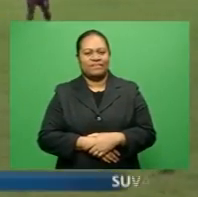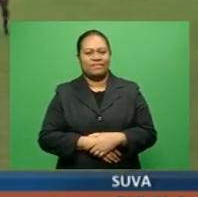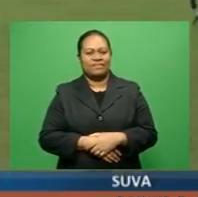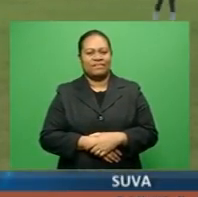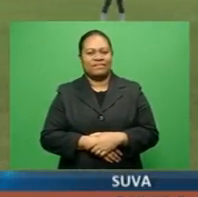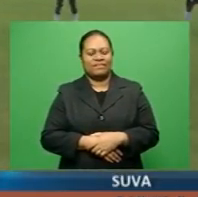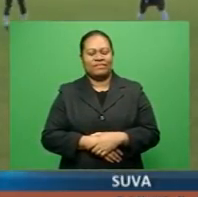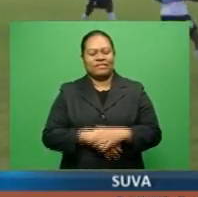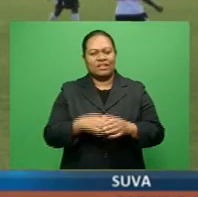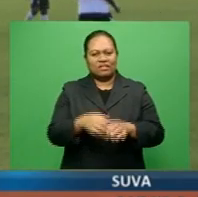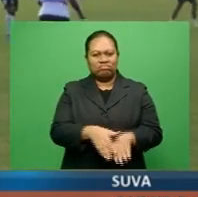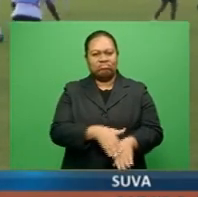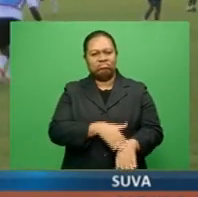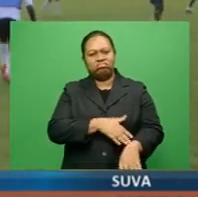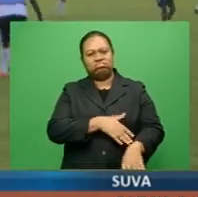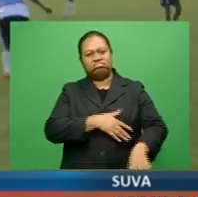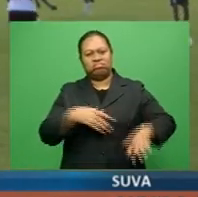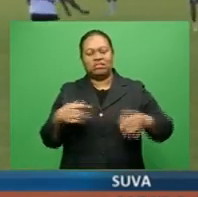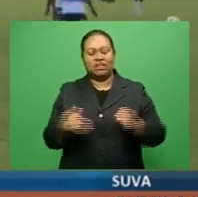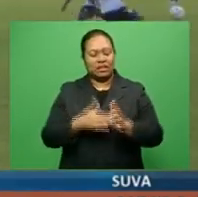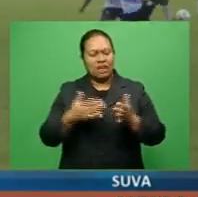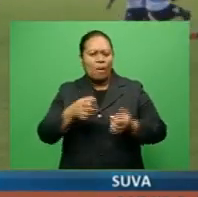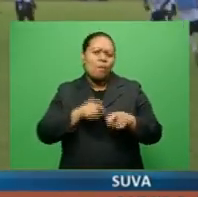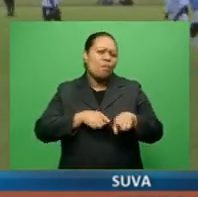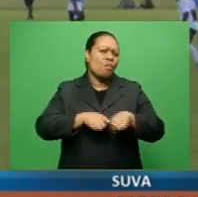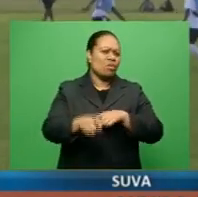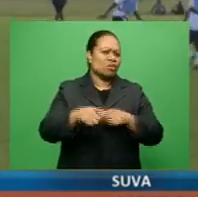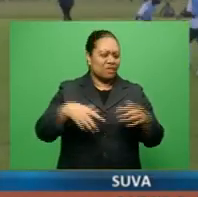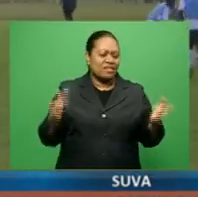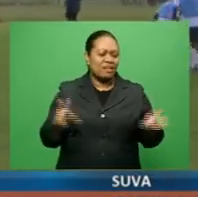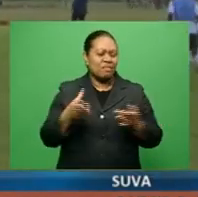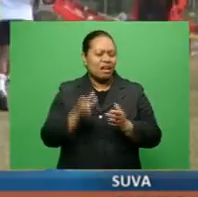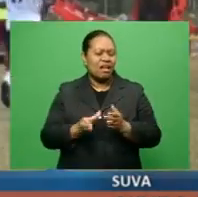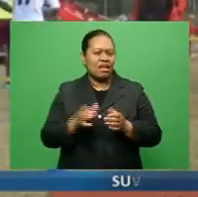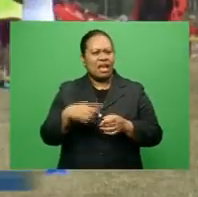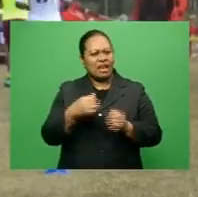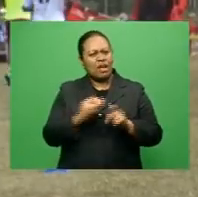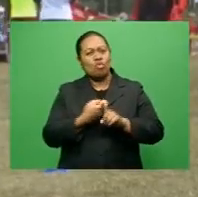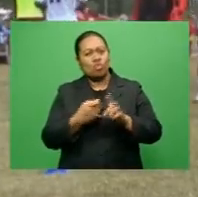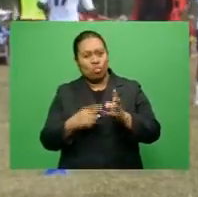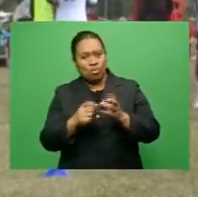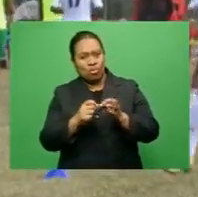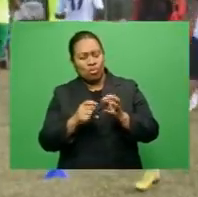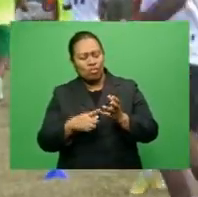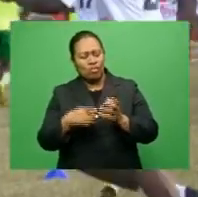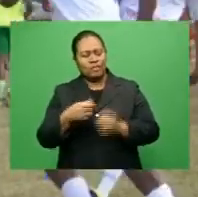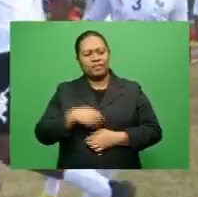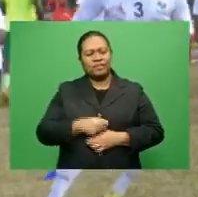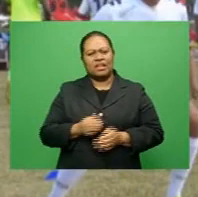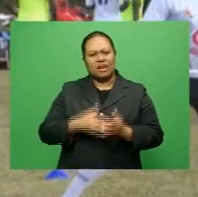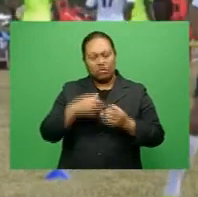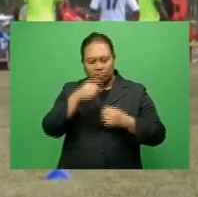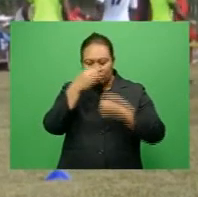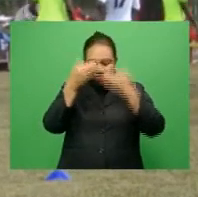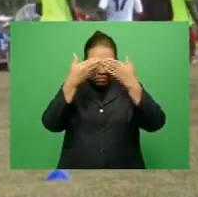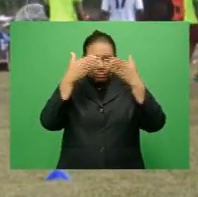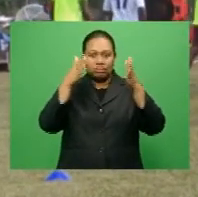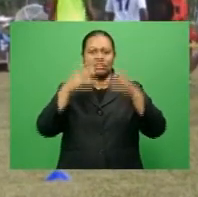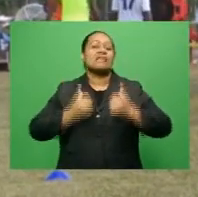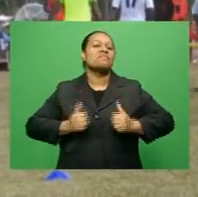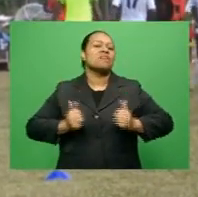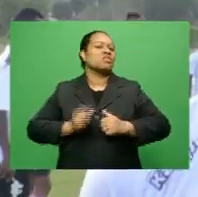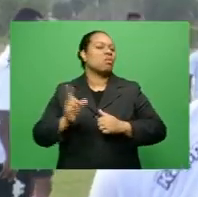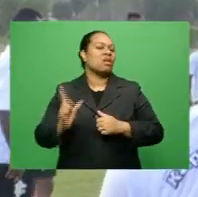The week-long national camp has been an eye-opener for many players, including Siotame Kumbu, and the Vodafone Premier League is where they'll practice what they